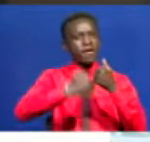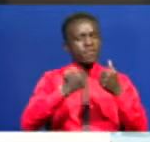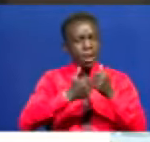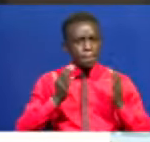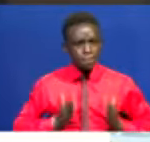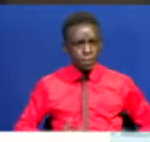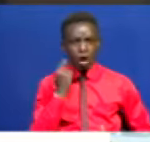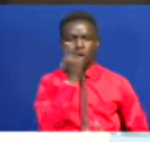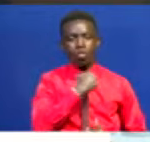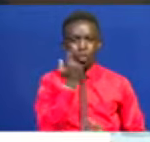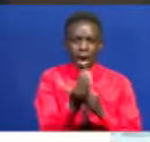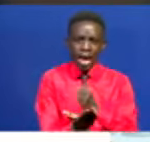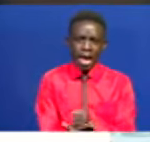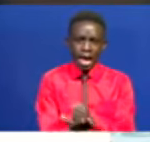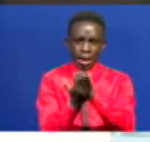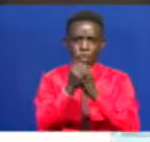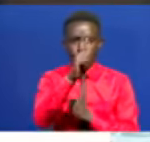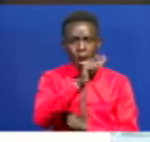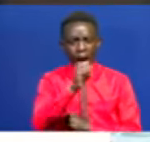in committing the offence